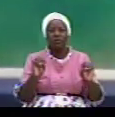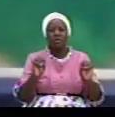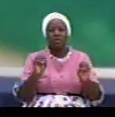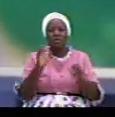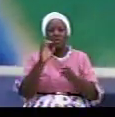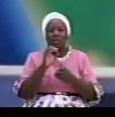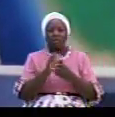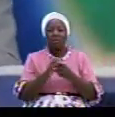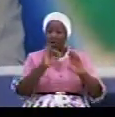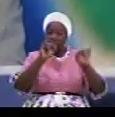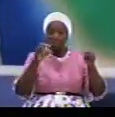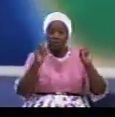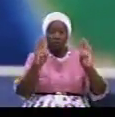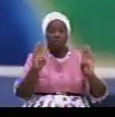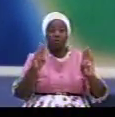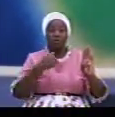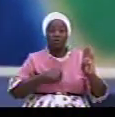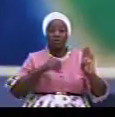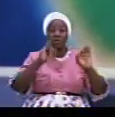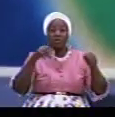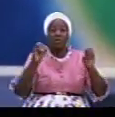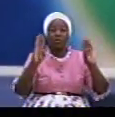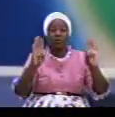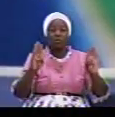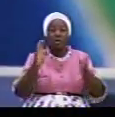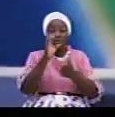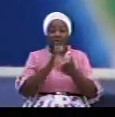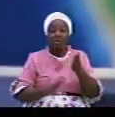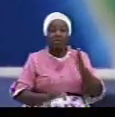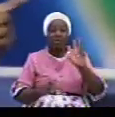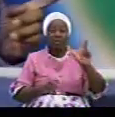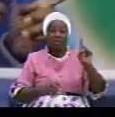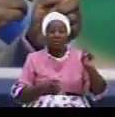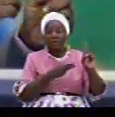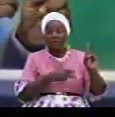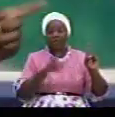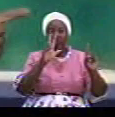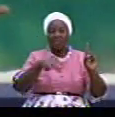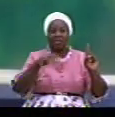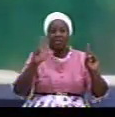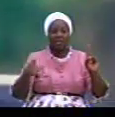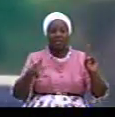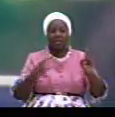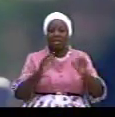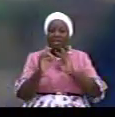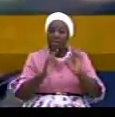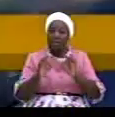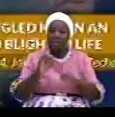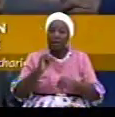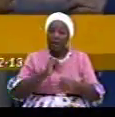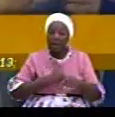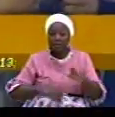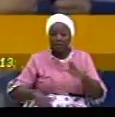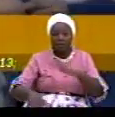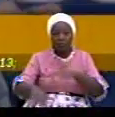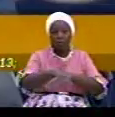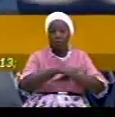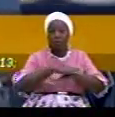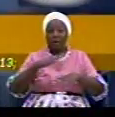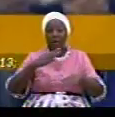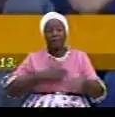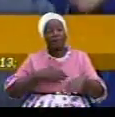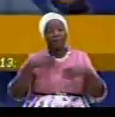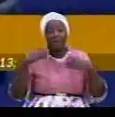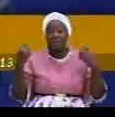Job chapter 31, verse 33. If I covered my